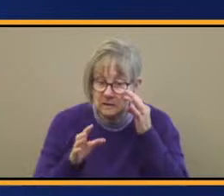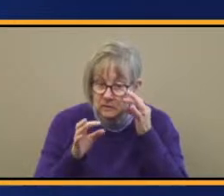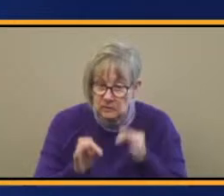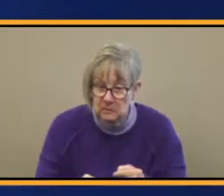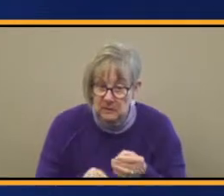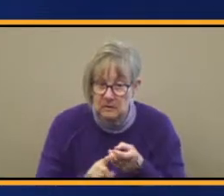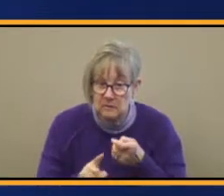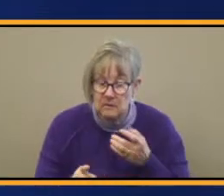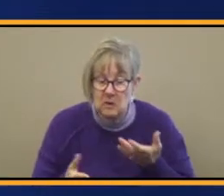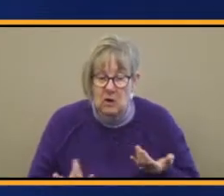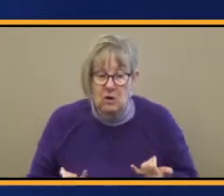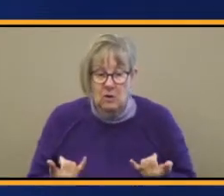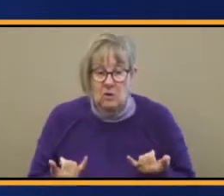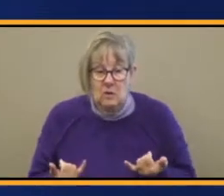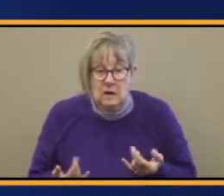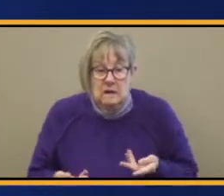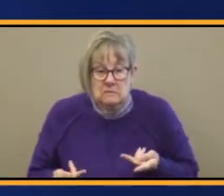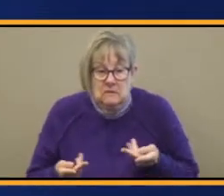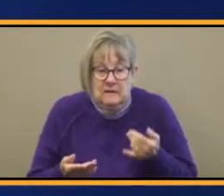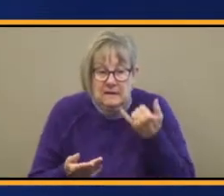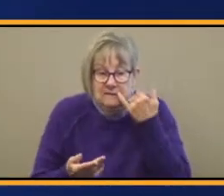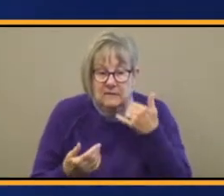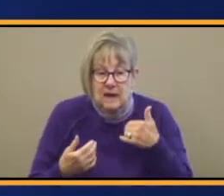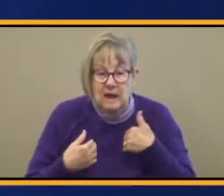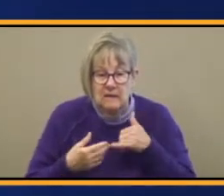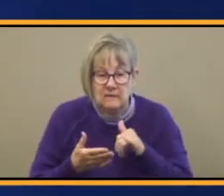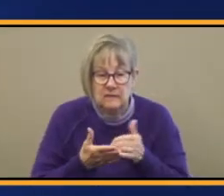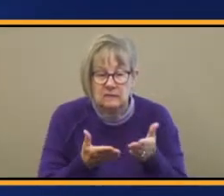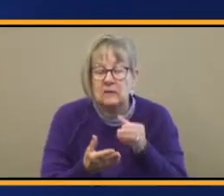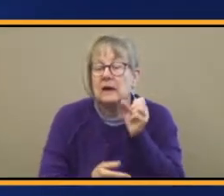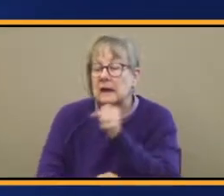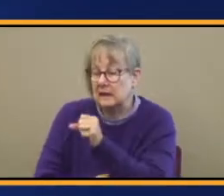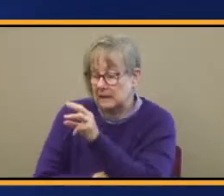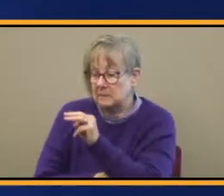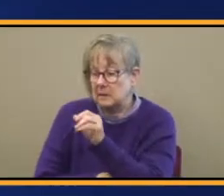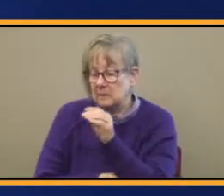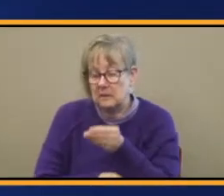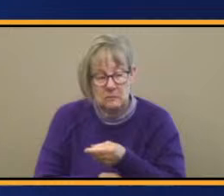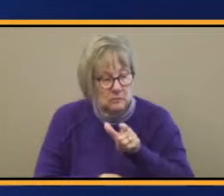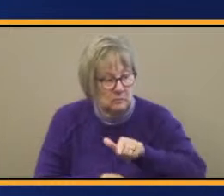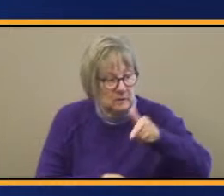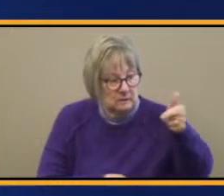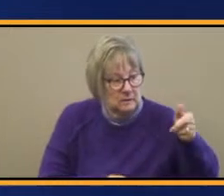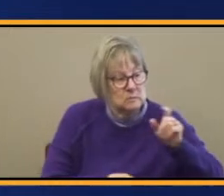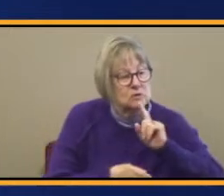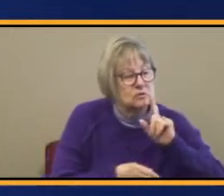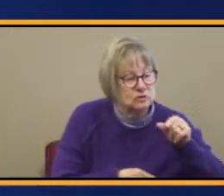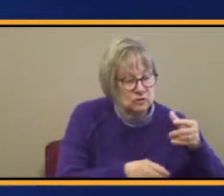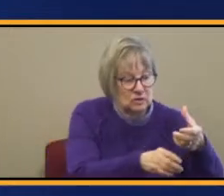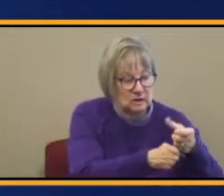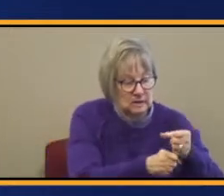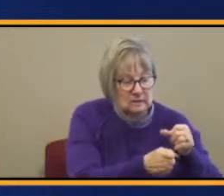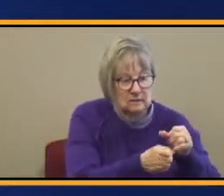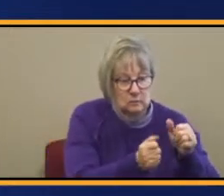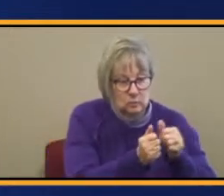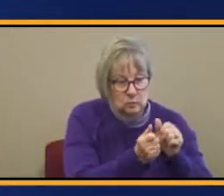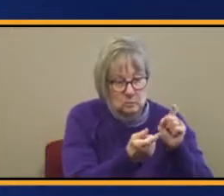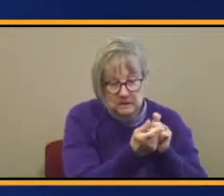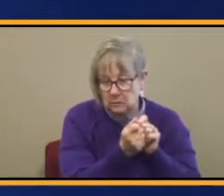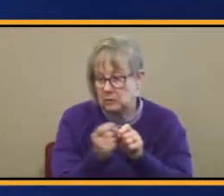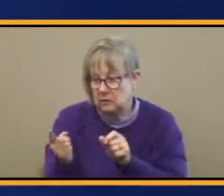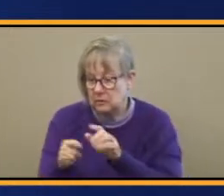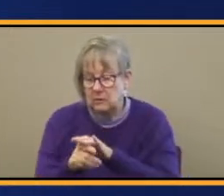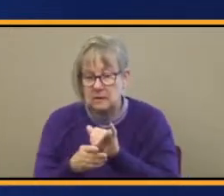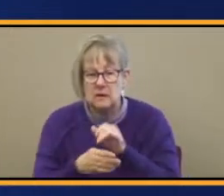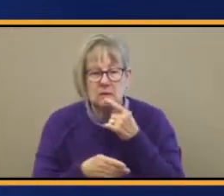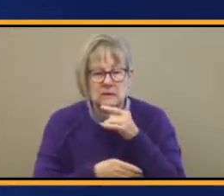from our current provider if they provide that service. Yes, ma'am, I'll pass that on to Ms. Wiggins and make sure that she gets with you on that item. You mentioned